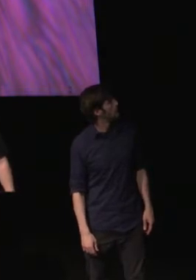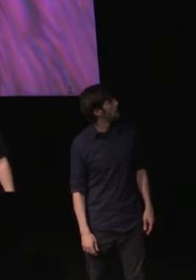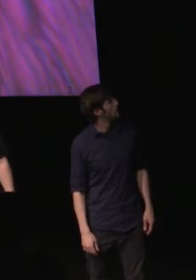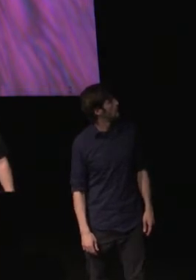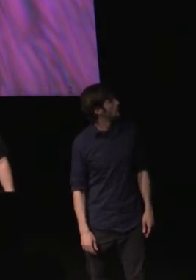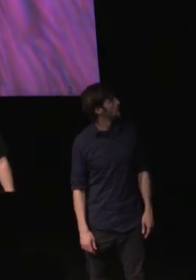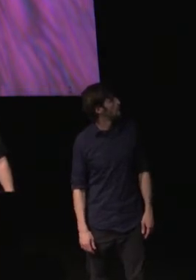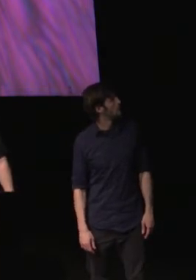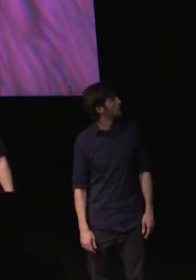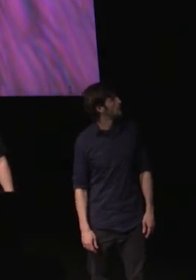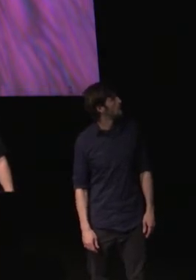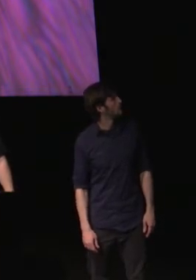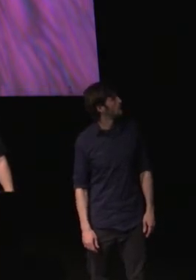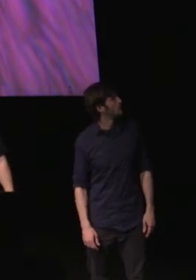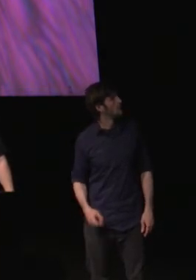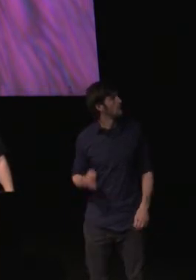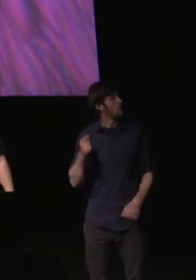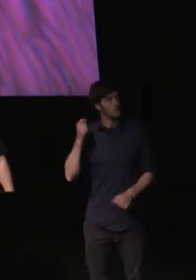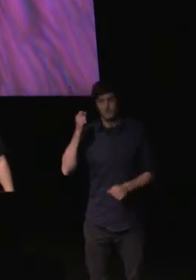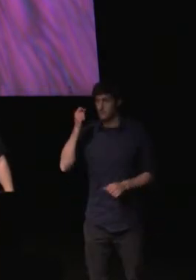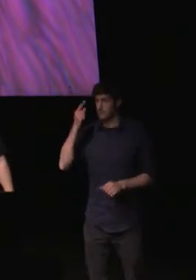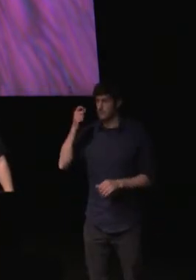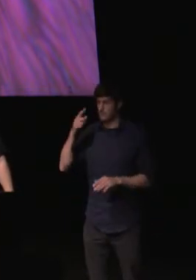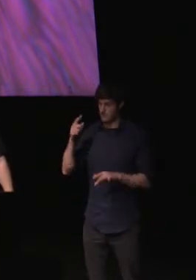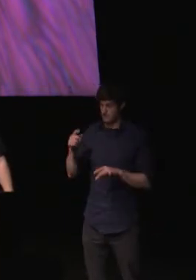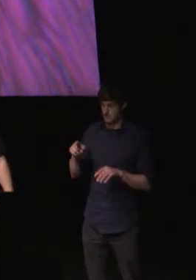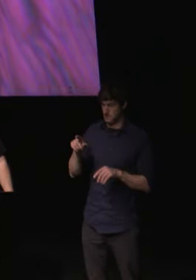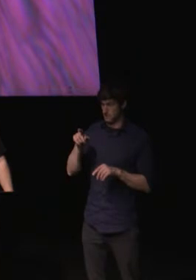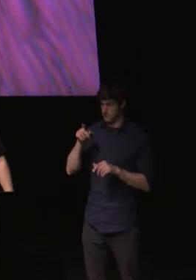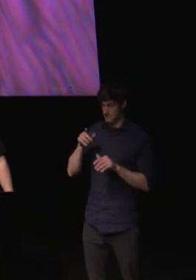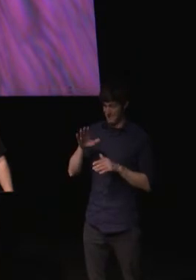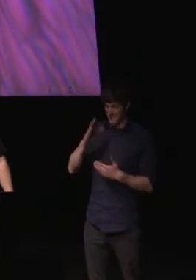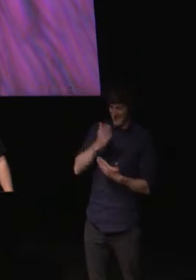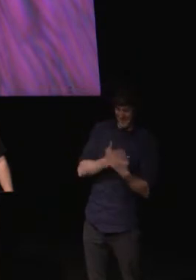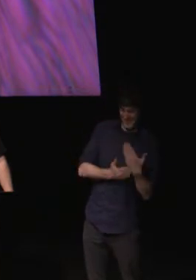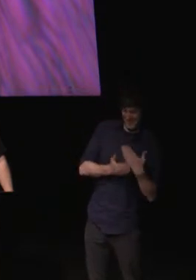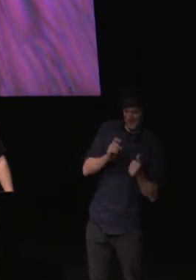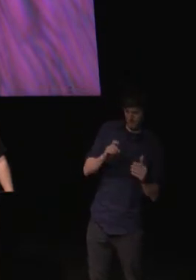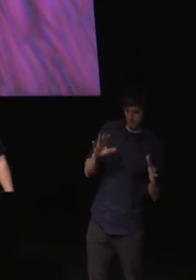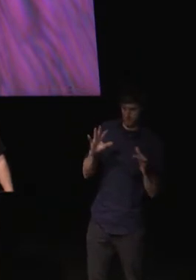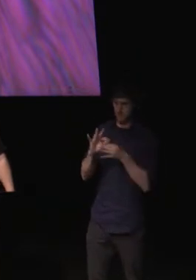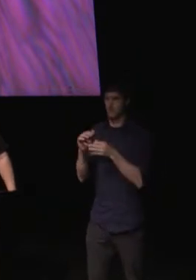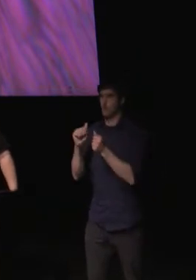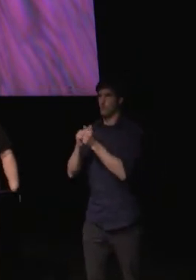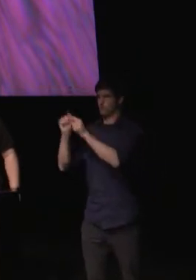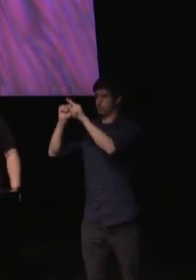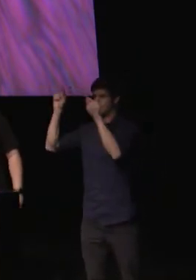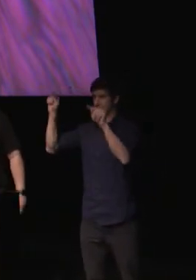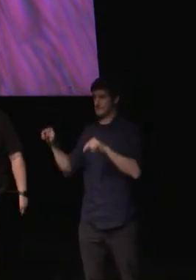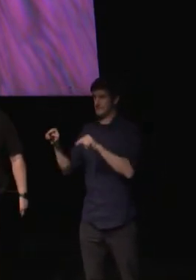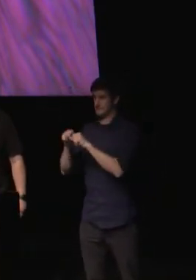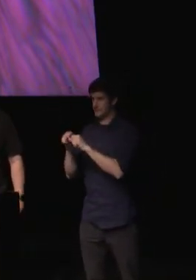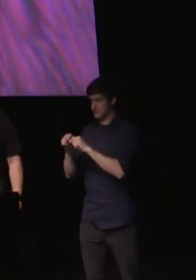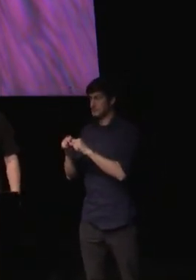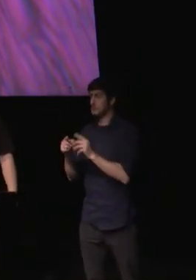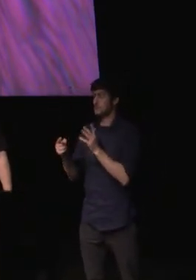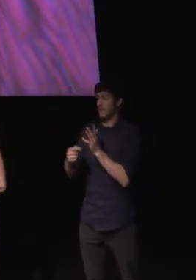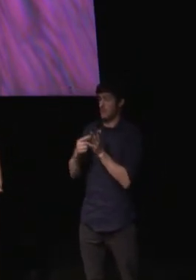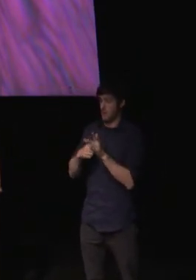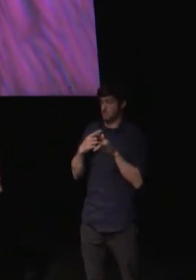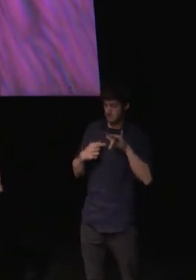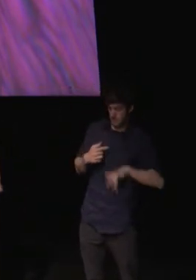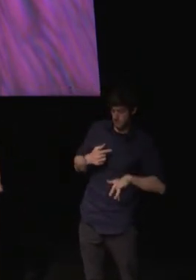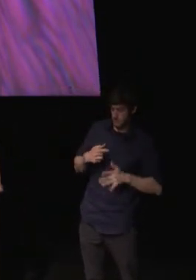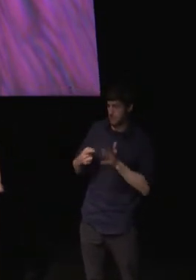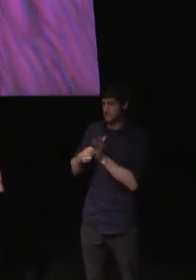again, coordinate his fingers with what's going on the screen. There's elements where he's going to have to scratch, and we'll show